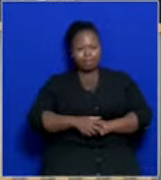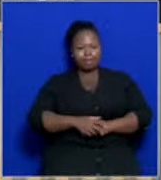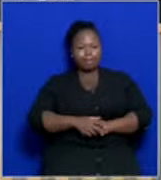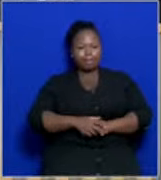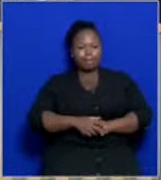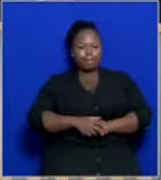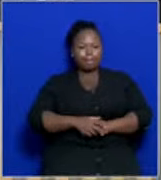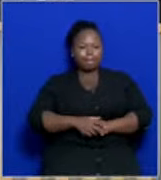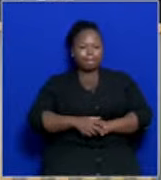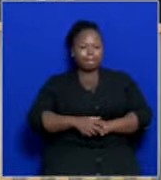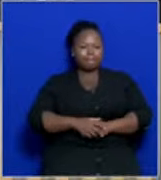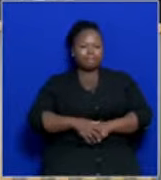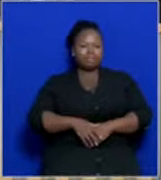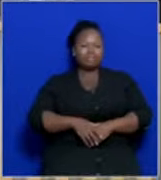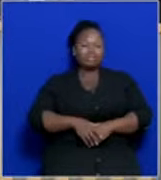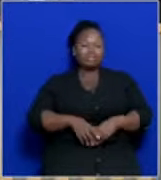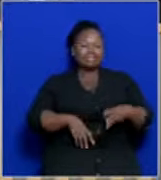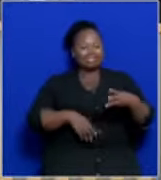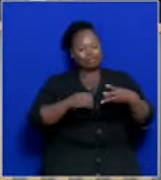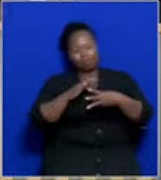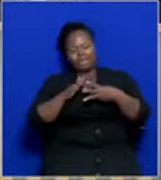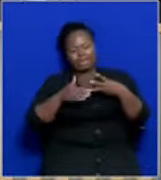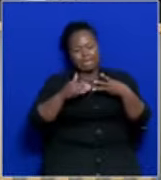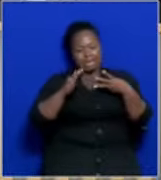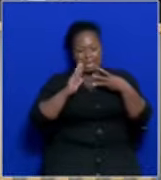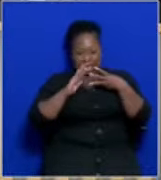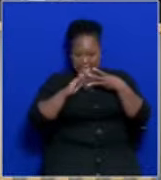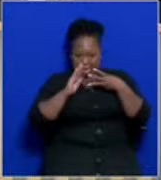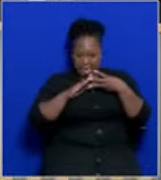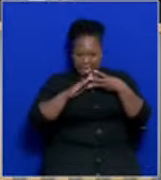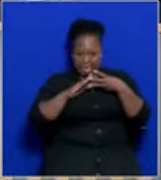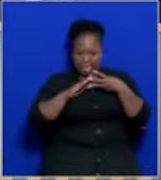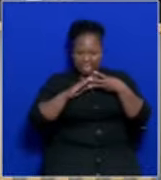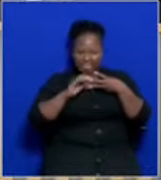2 of 3, big file. Okay. Yes, yeah, 2.